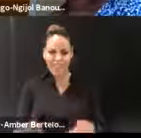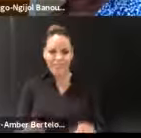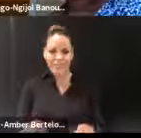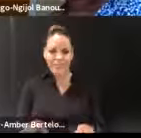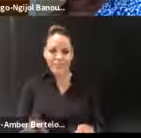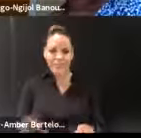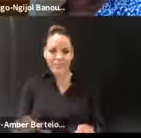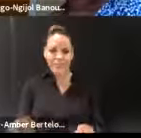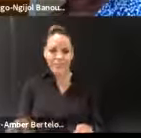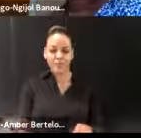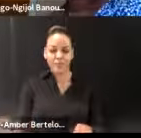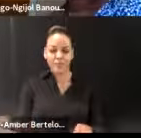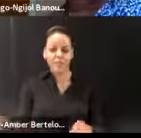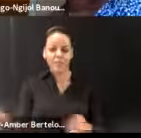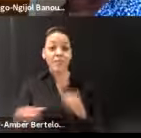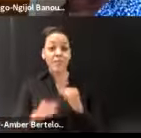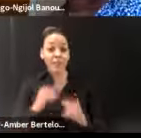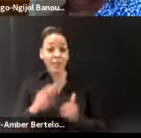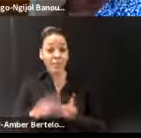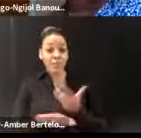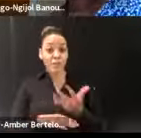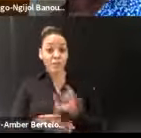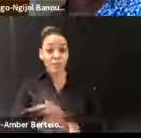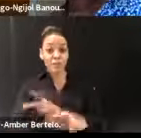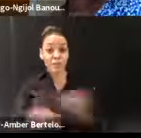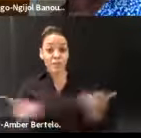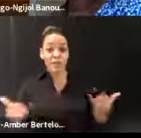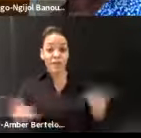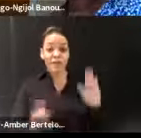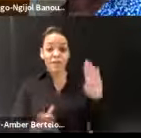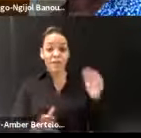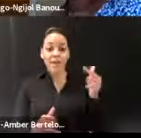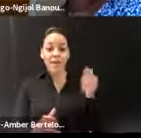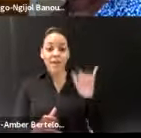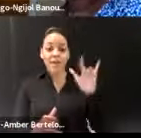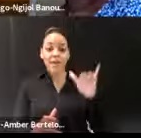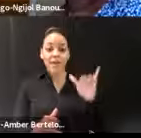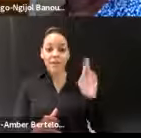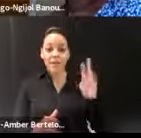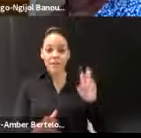And my final poem, The Bag Lady Remix.